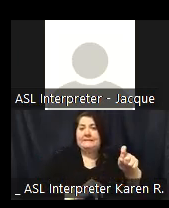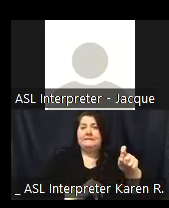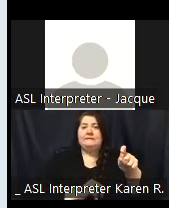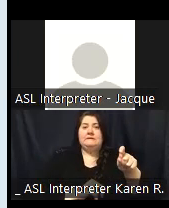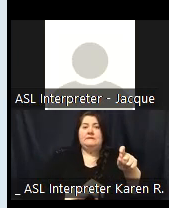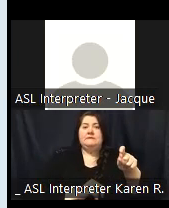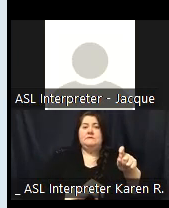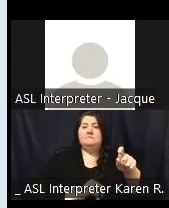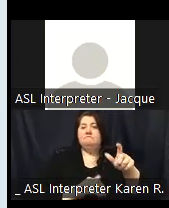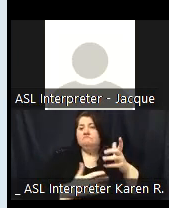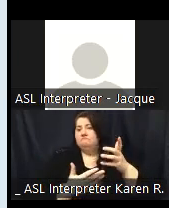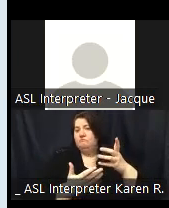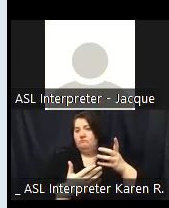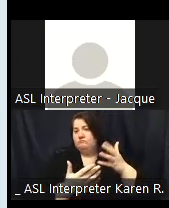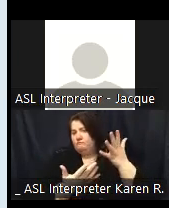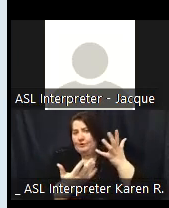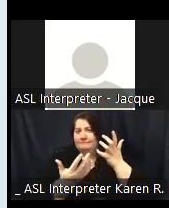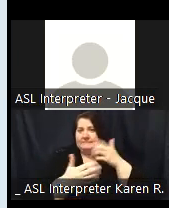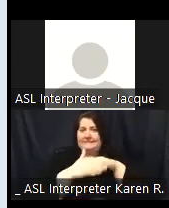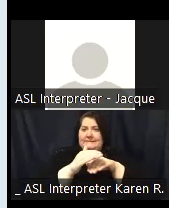for accessibility.